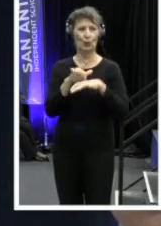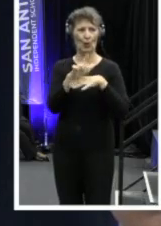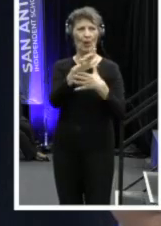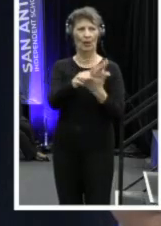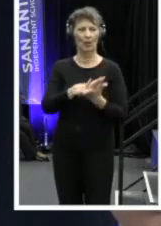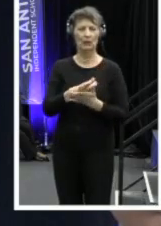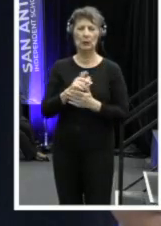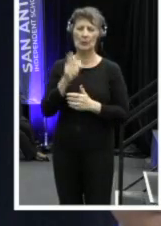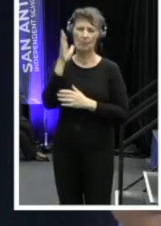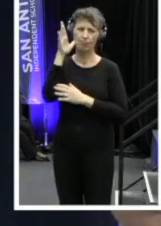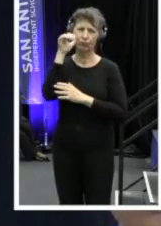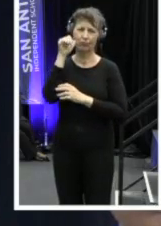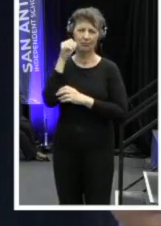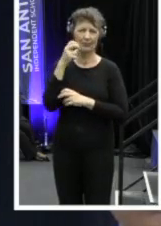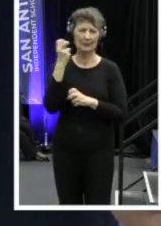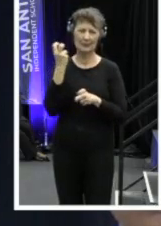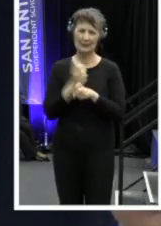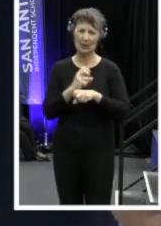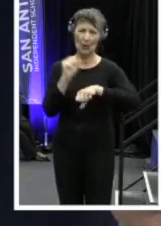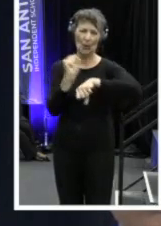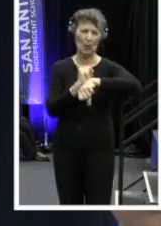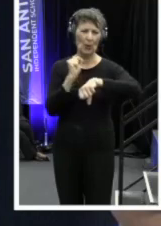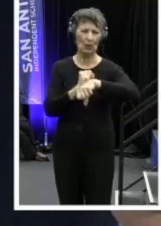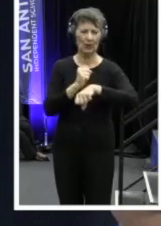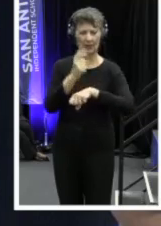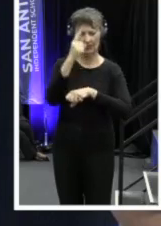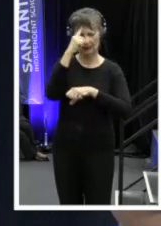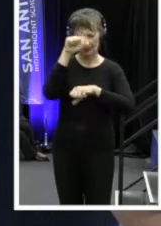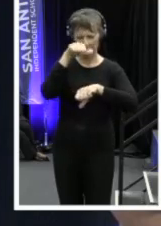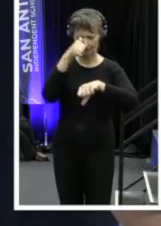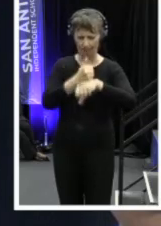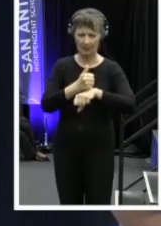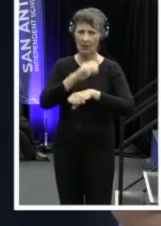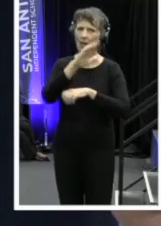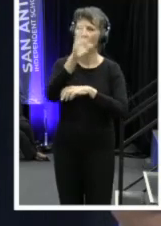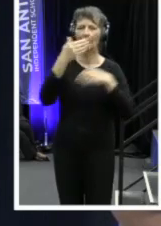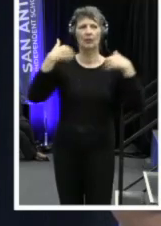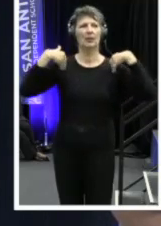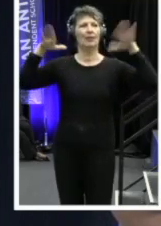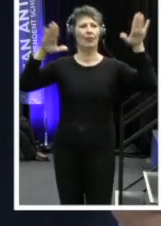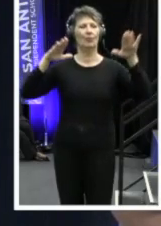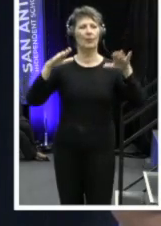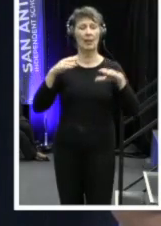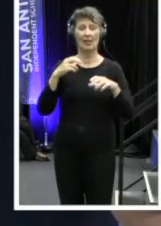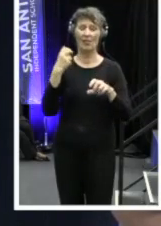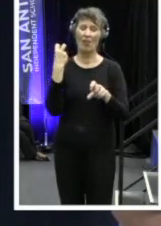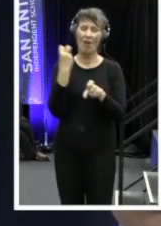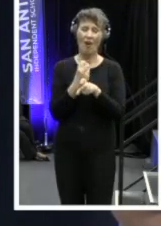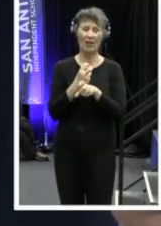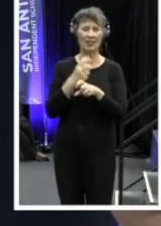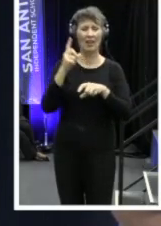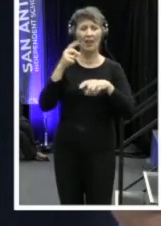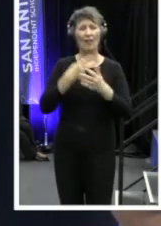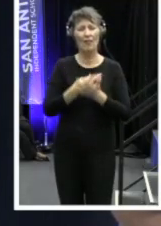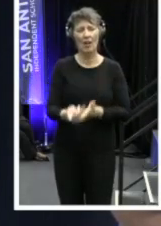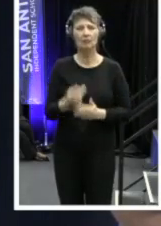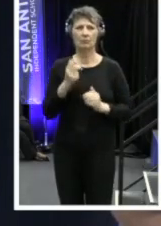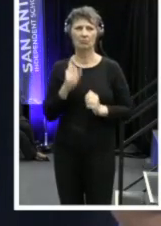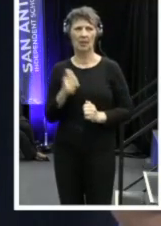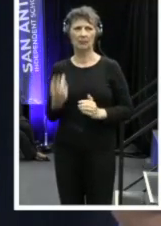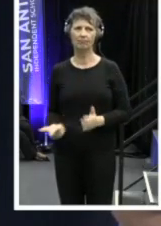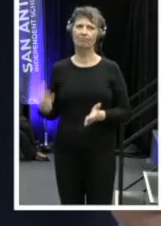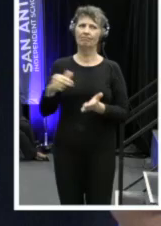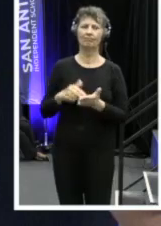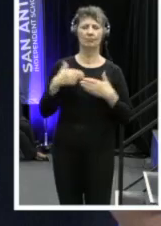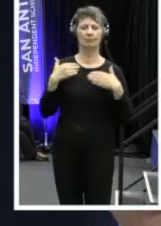and grit. It requires a mindset of never giving up and to always get back up when you get knocked down. For